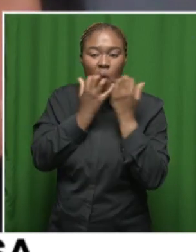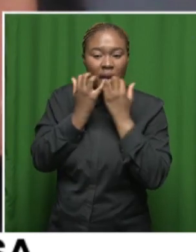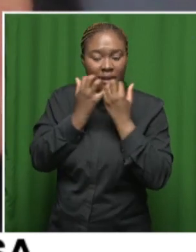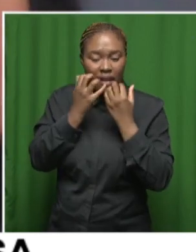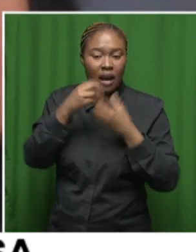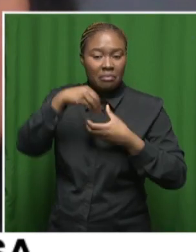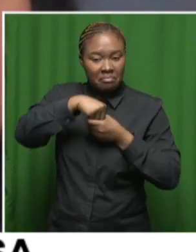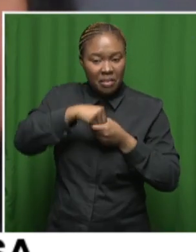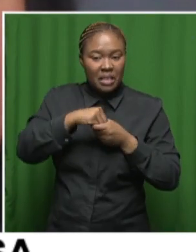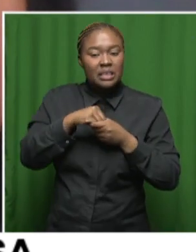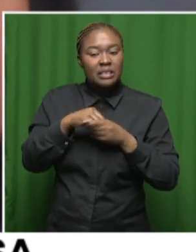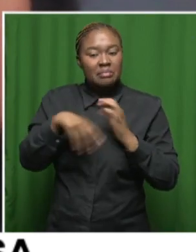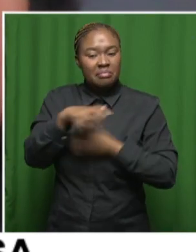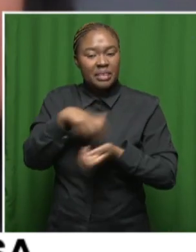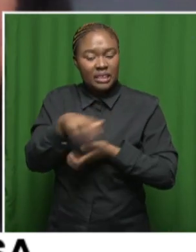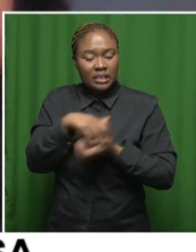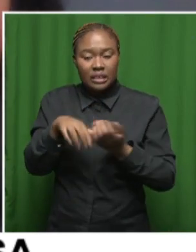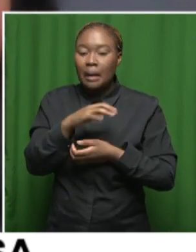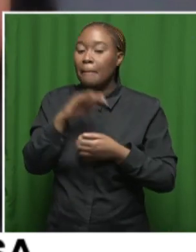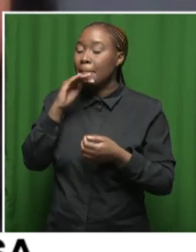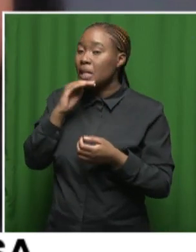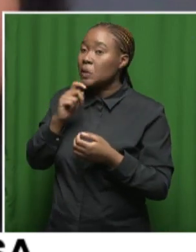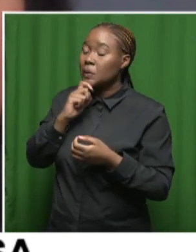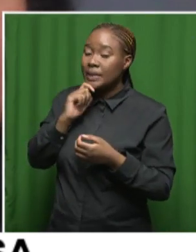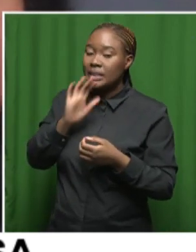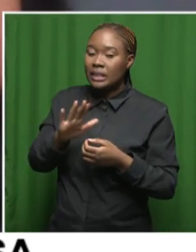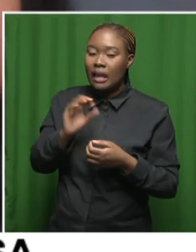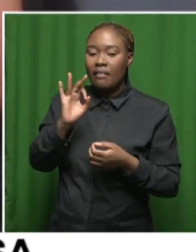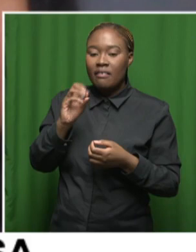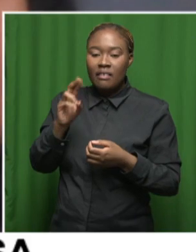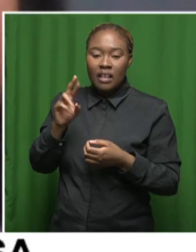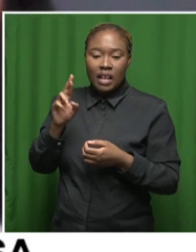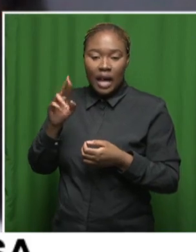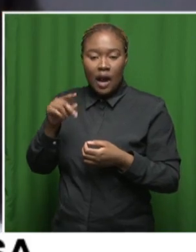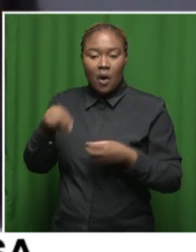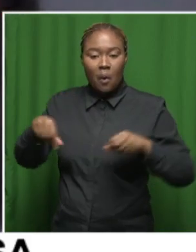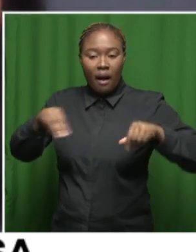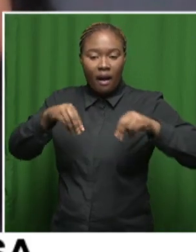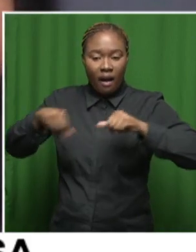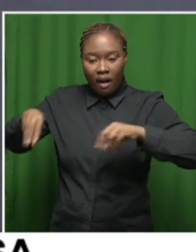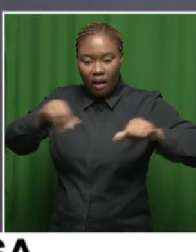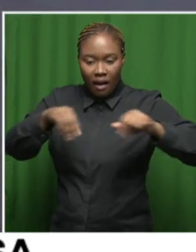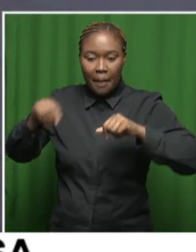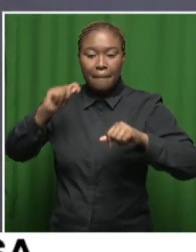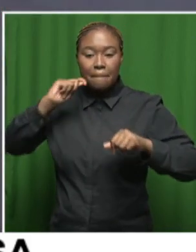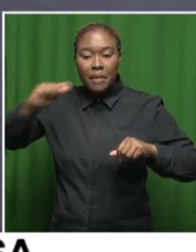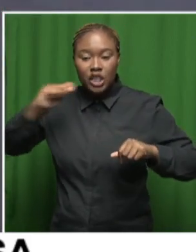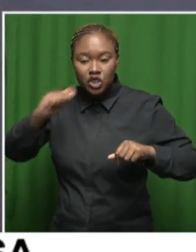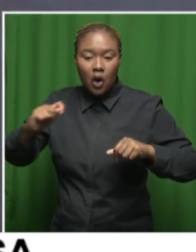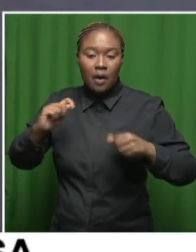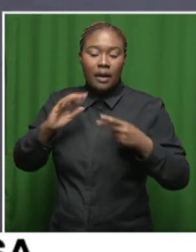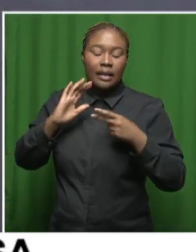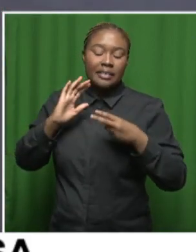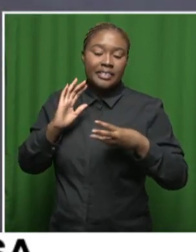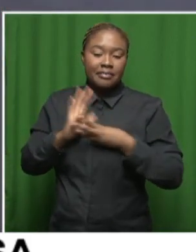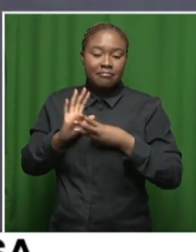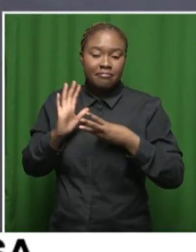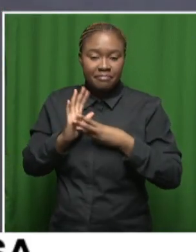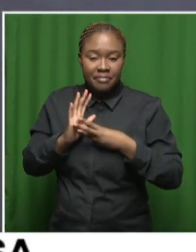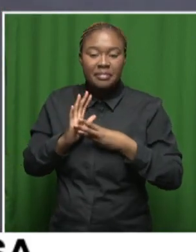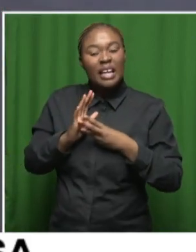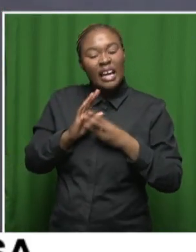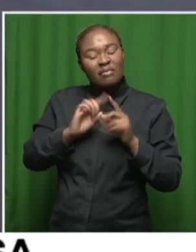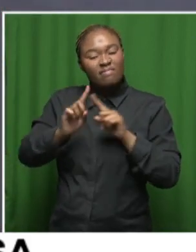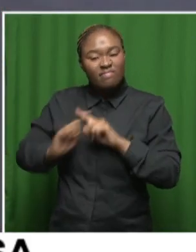yeast. So it's a self-raising flour, a tin of creamed sweet corn, biltong, and a few